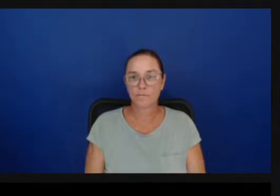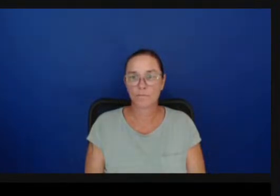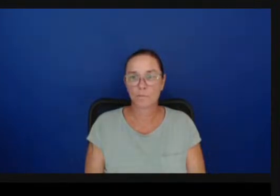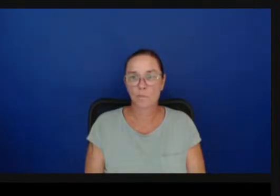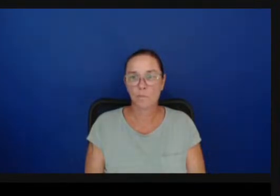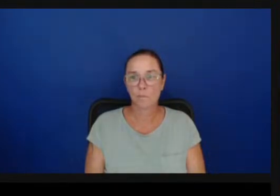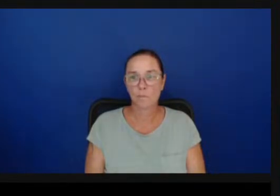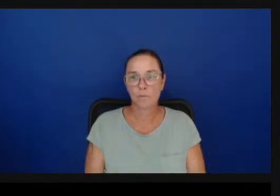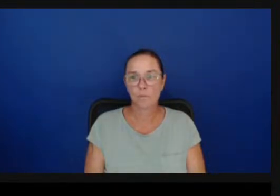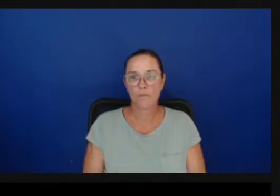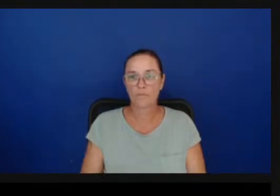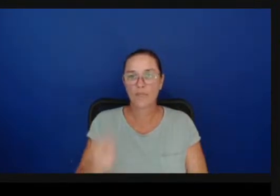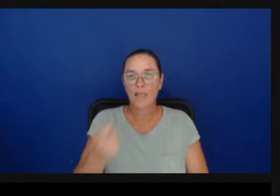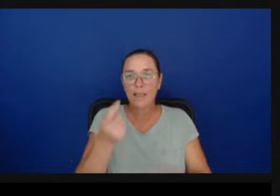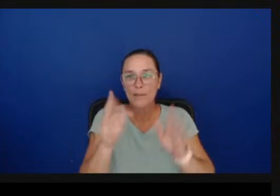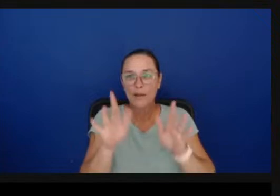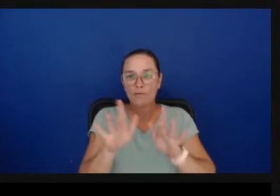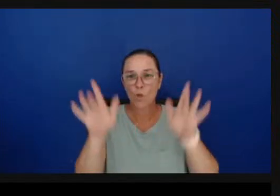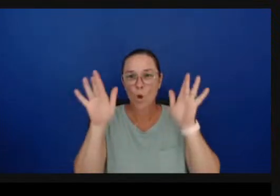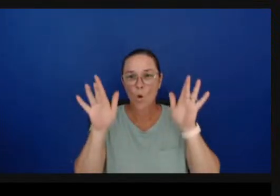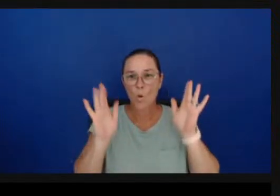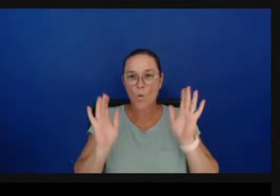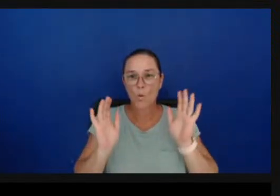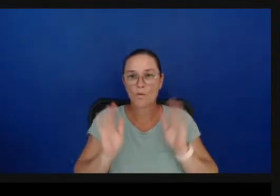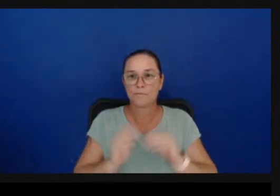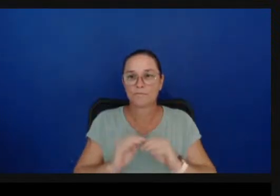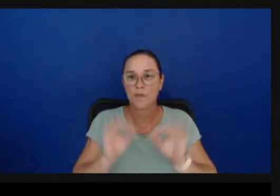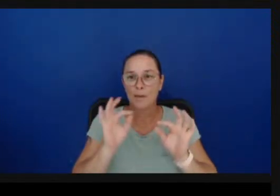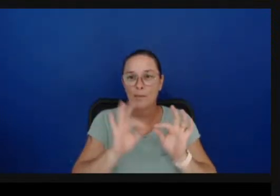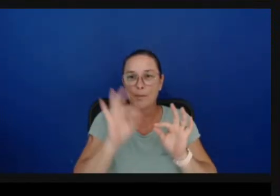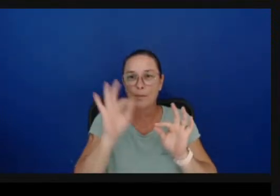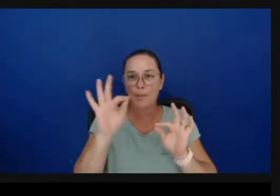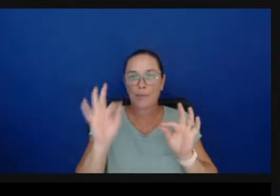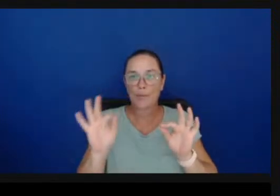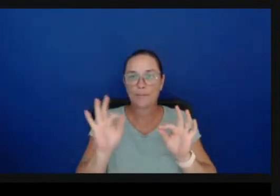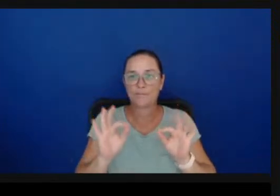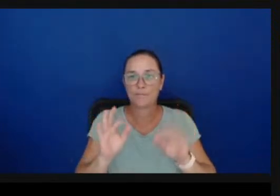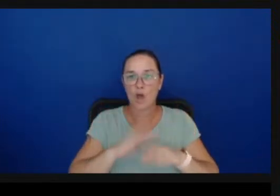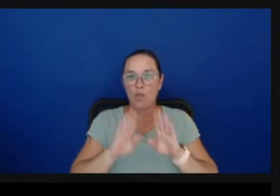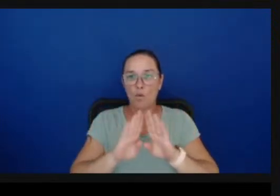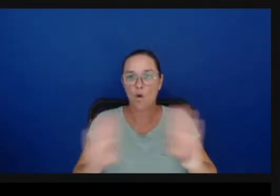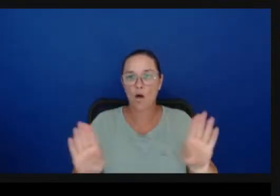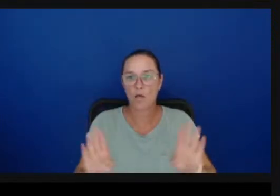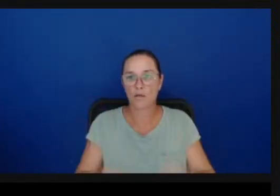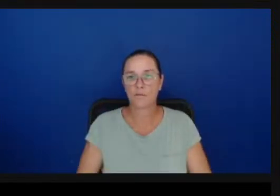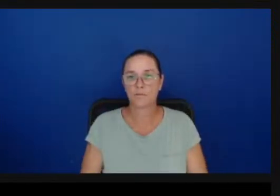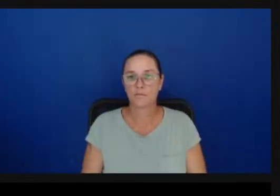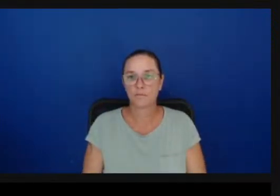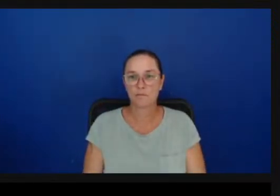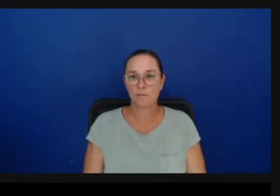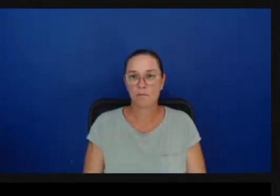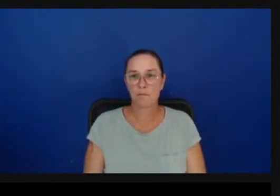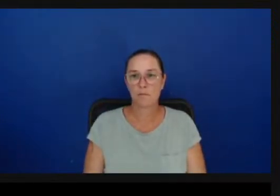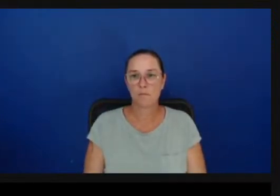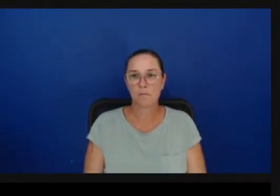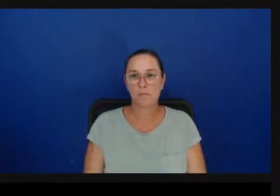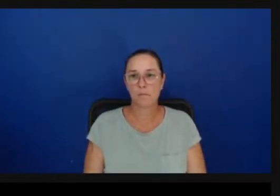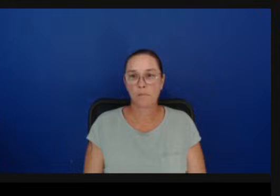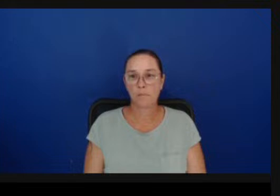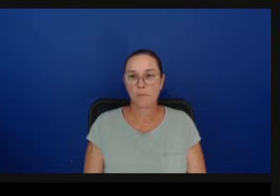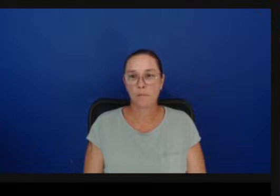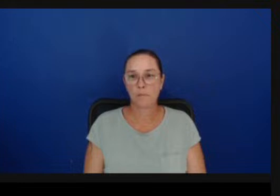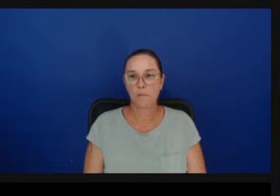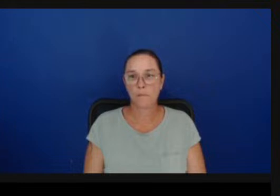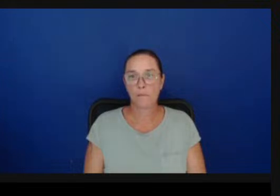A little bit of glow right there. You can see that spot's right along that ramp on the crater wall right there. It's the most persistent spot of